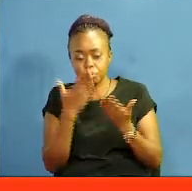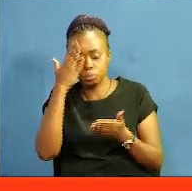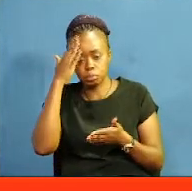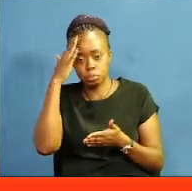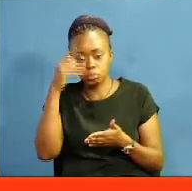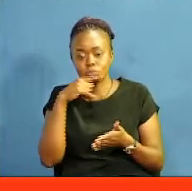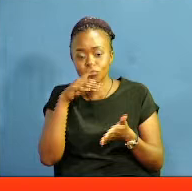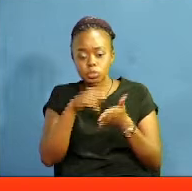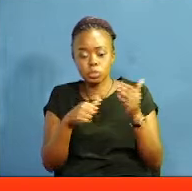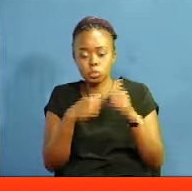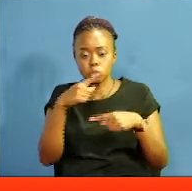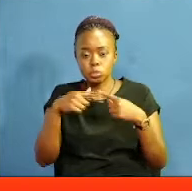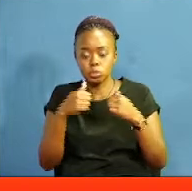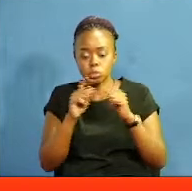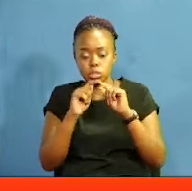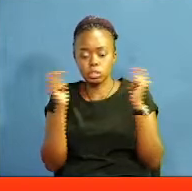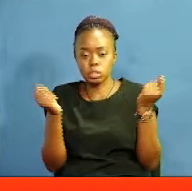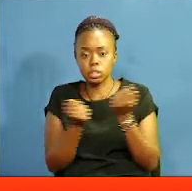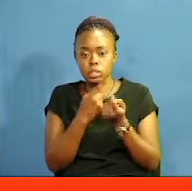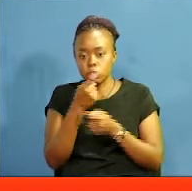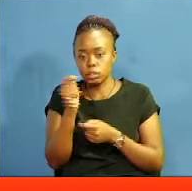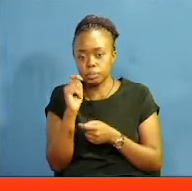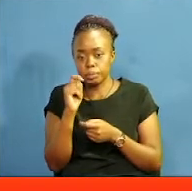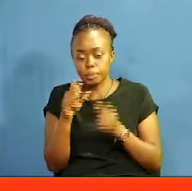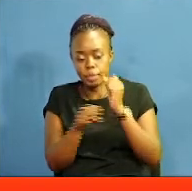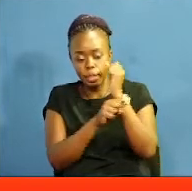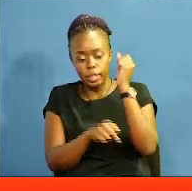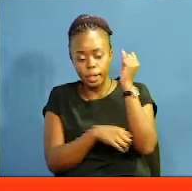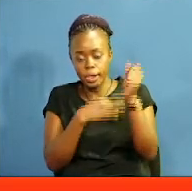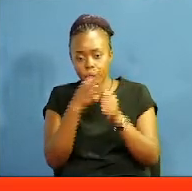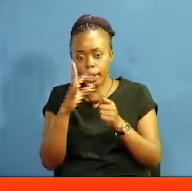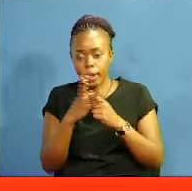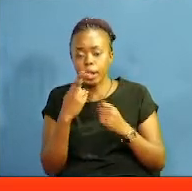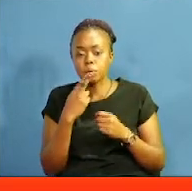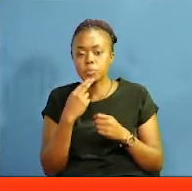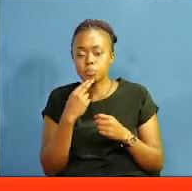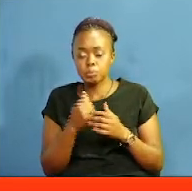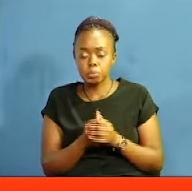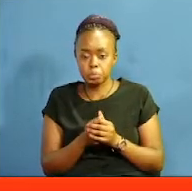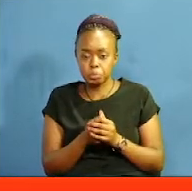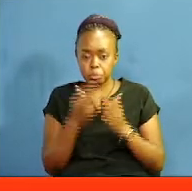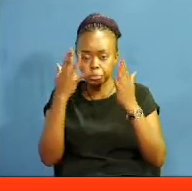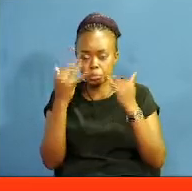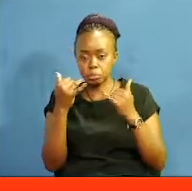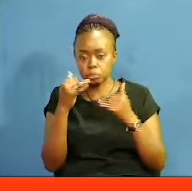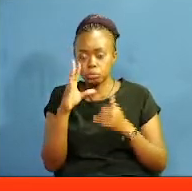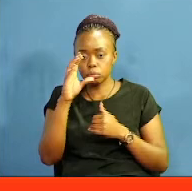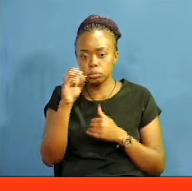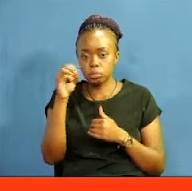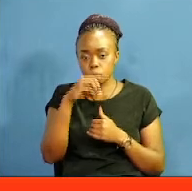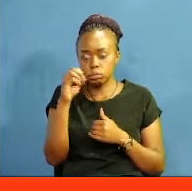think that's what they were doing. They were trying to solicit the support of Gideon Moi. Right. Yes. Now,